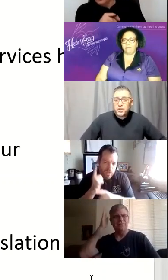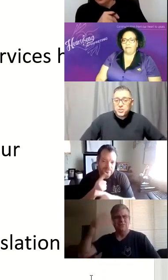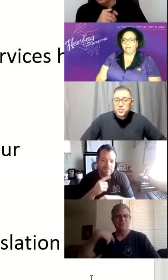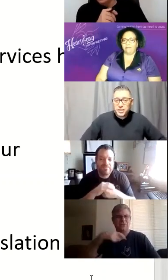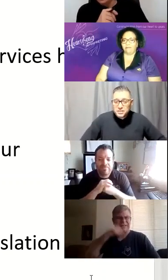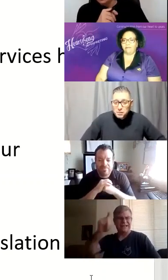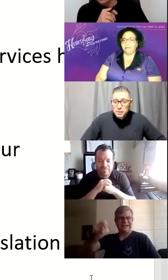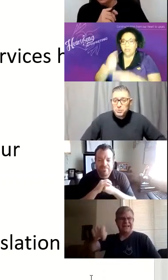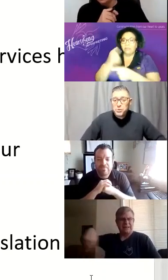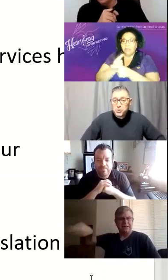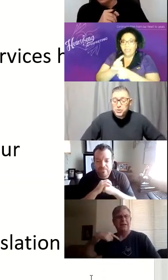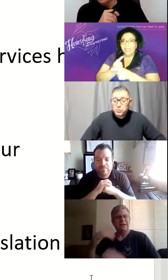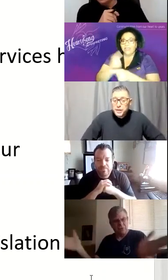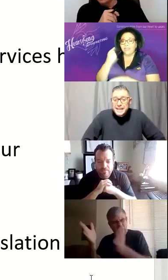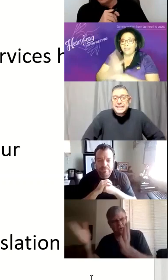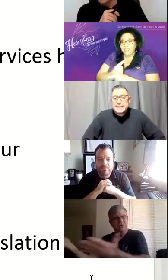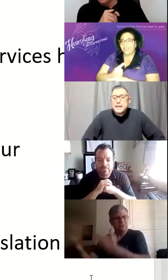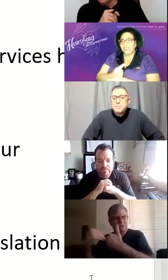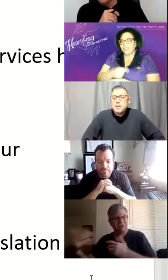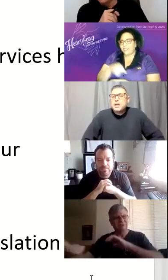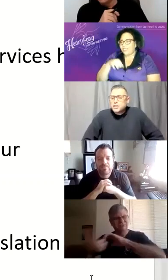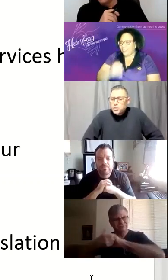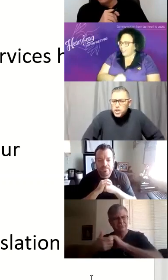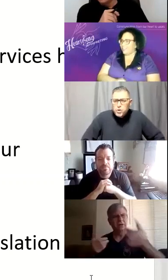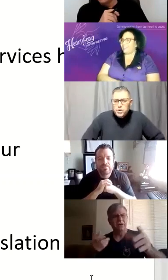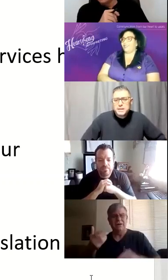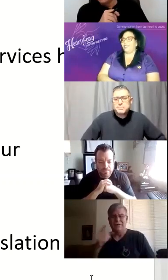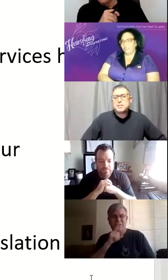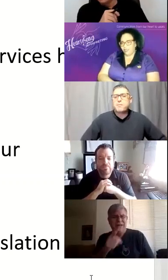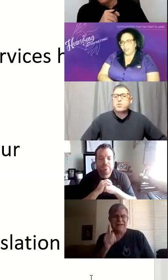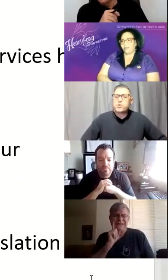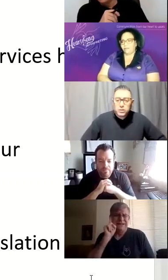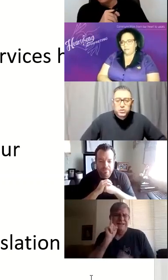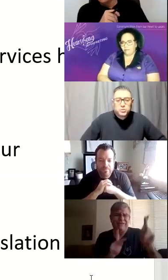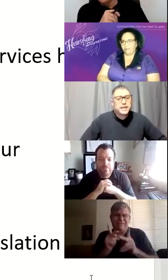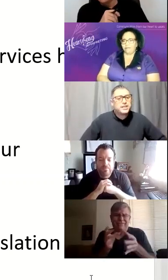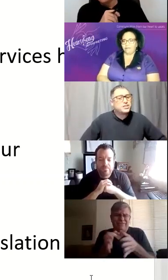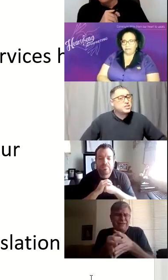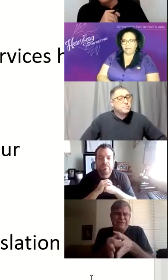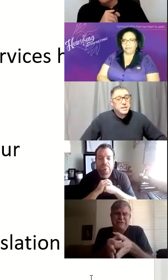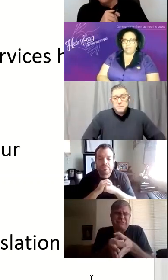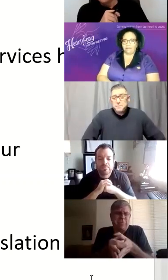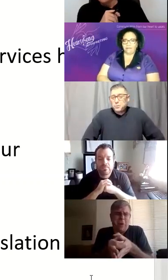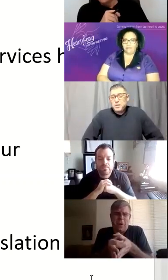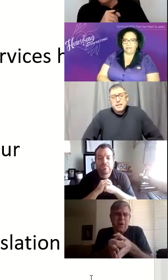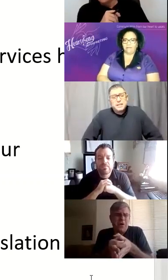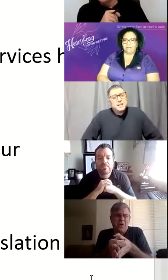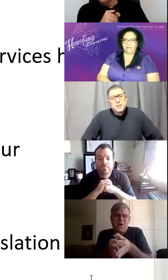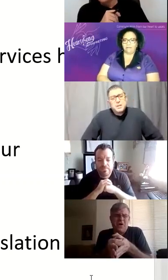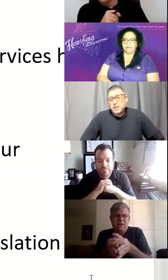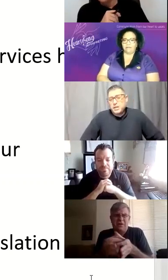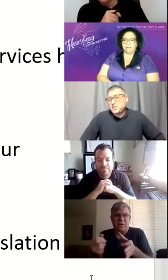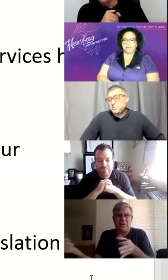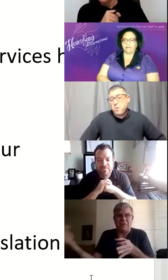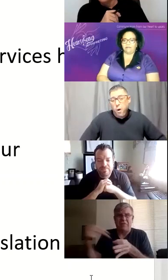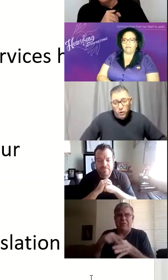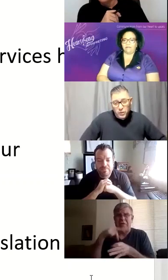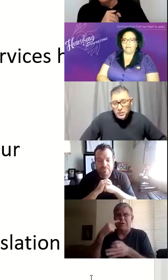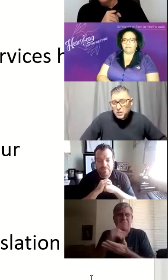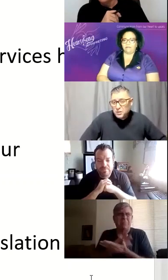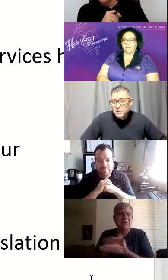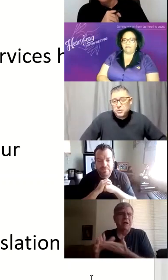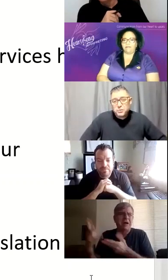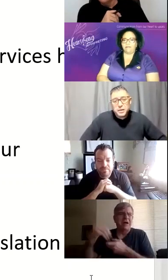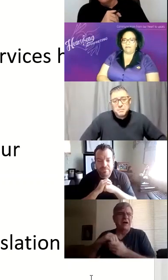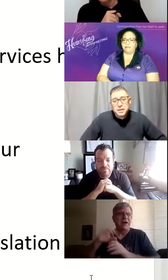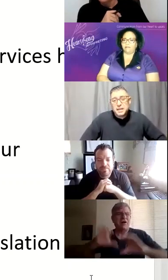for the future. These are the people we need them. So encourage them to come, create those relationships. Really, the deaf community is small, you